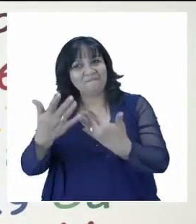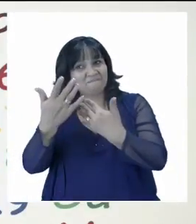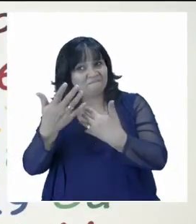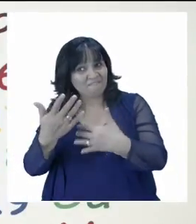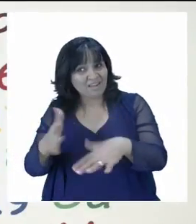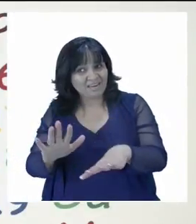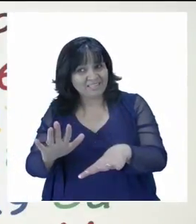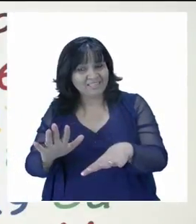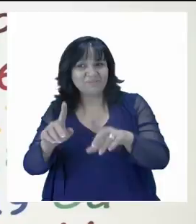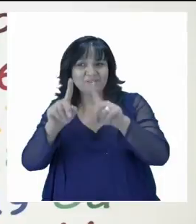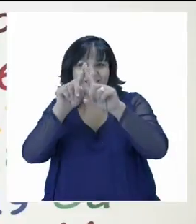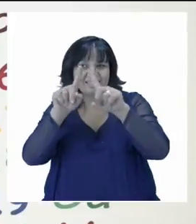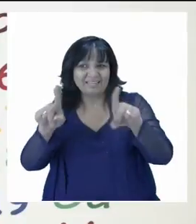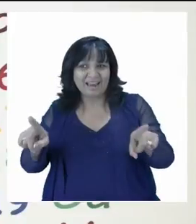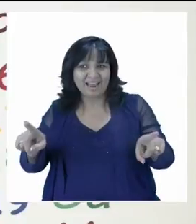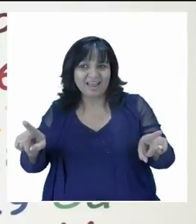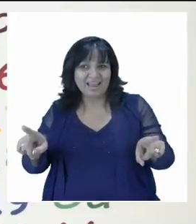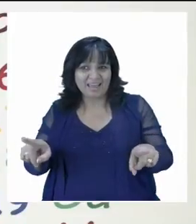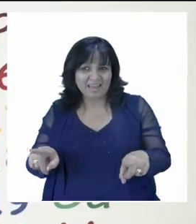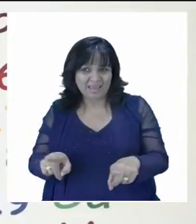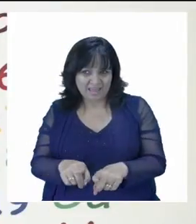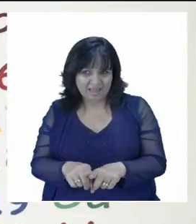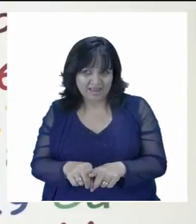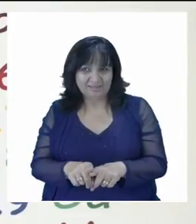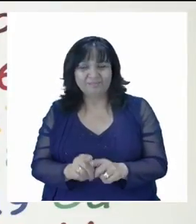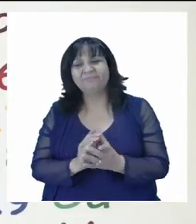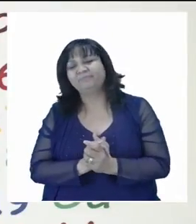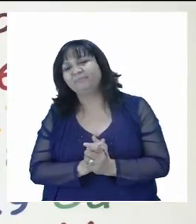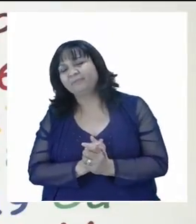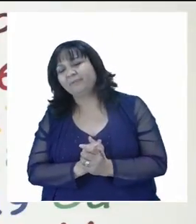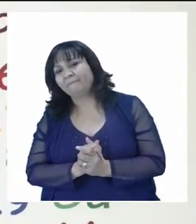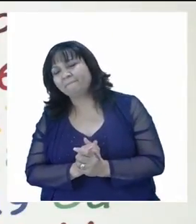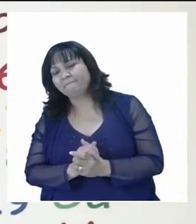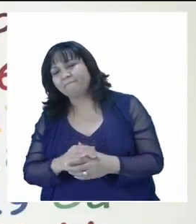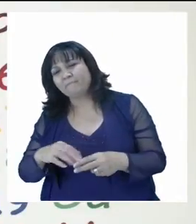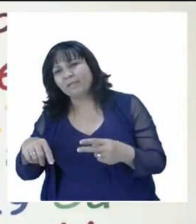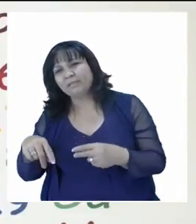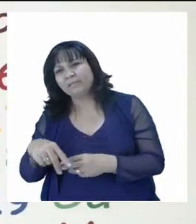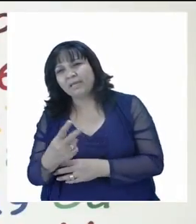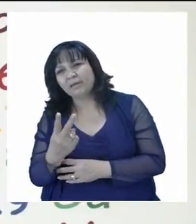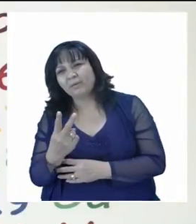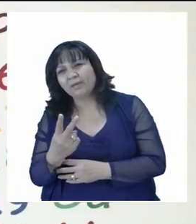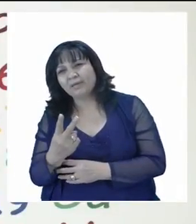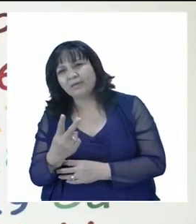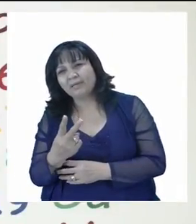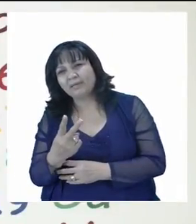triangles. Now we need to look for something that is square.